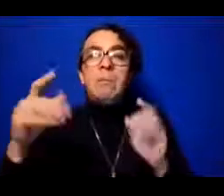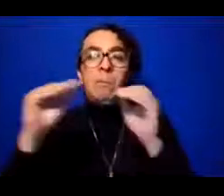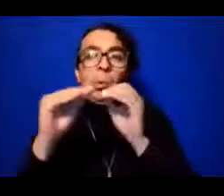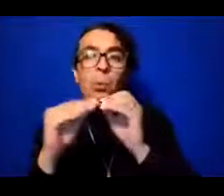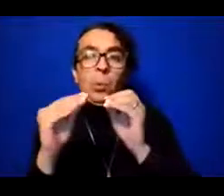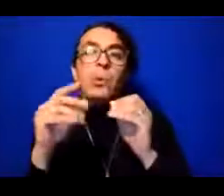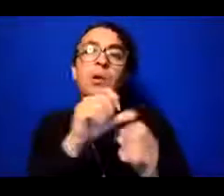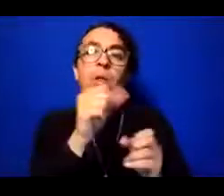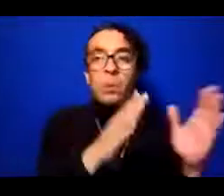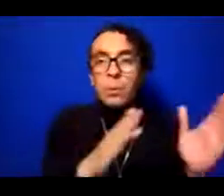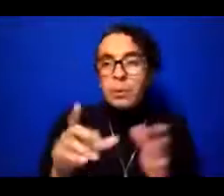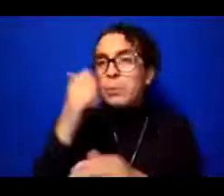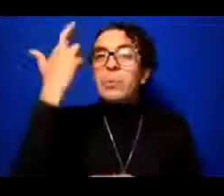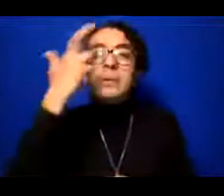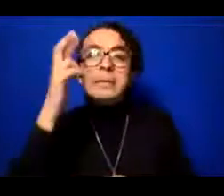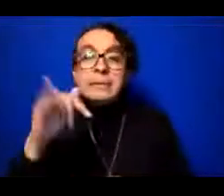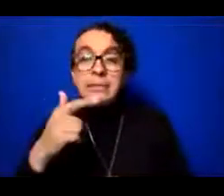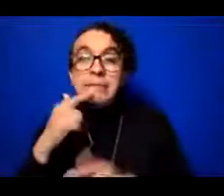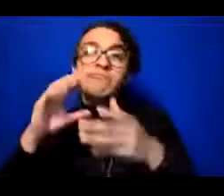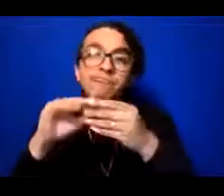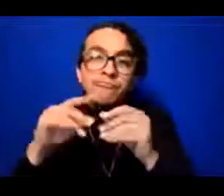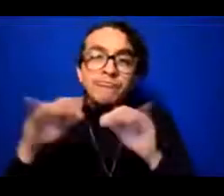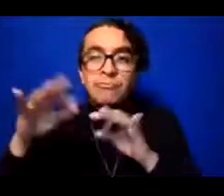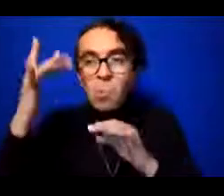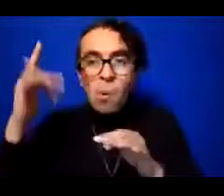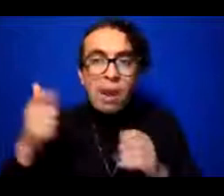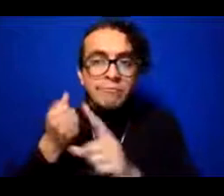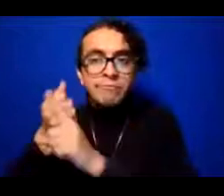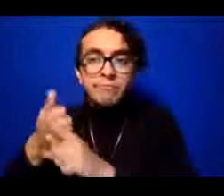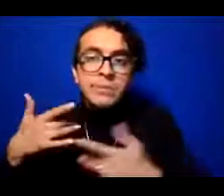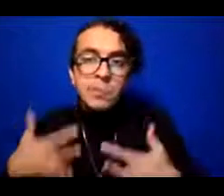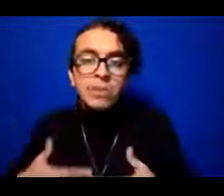ways and other reasons when I talk about some of the reasons that kids get depressed and